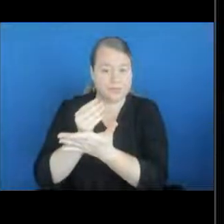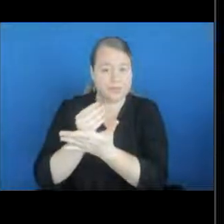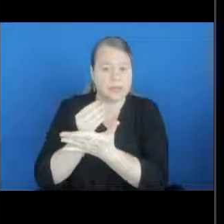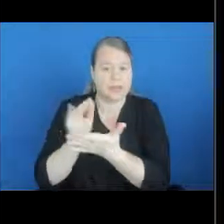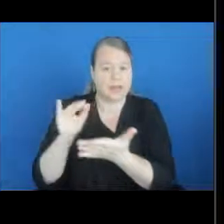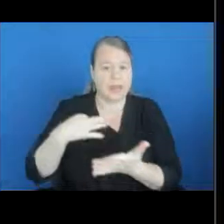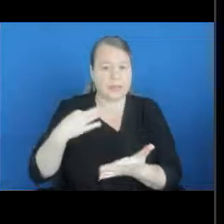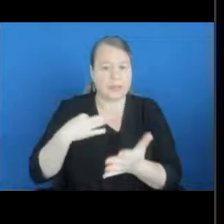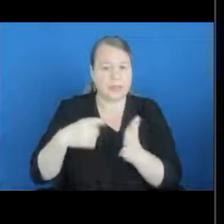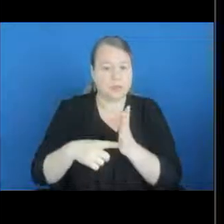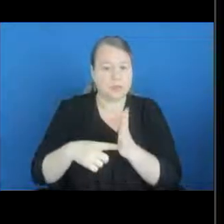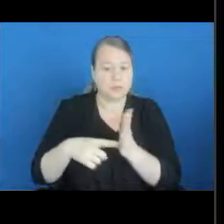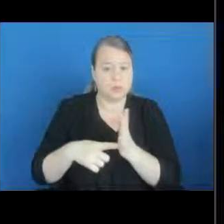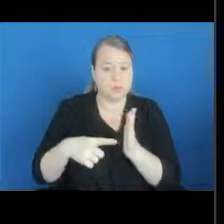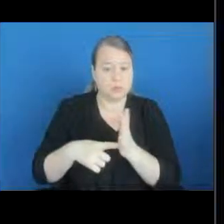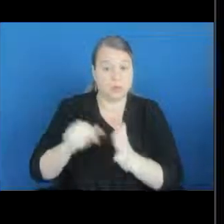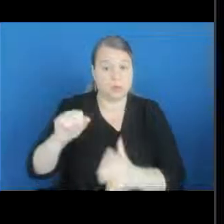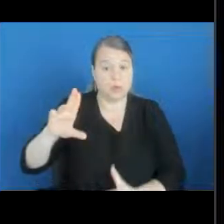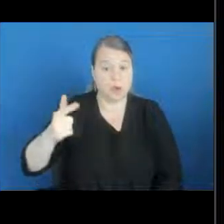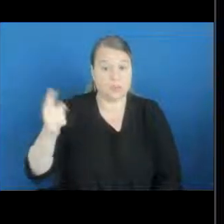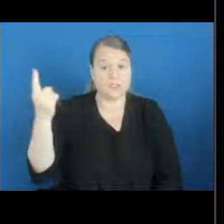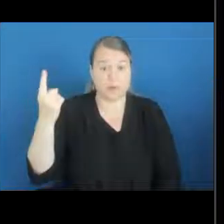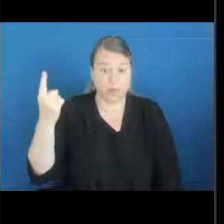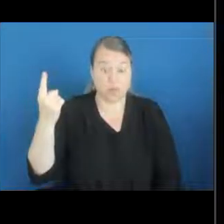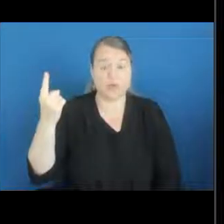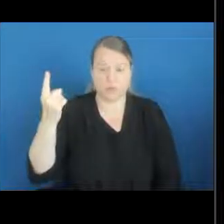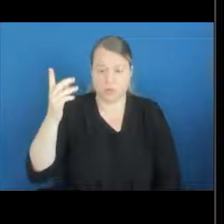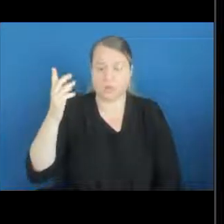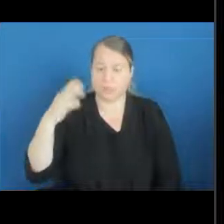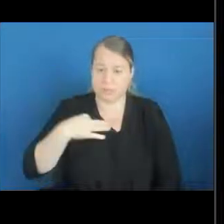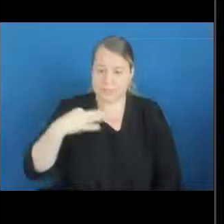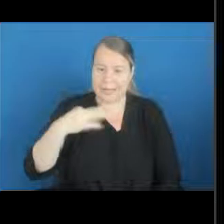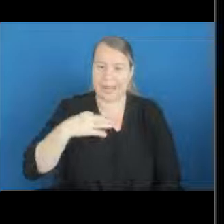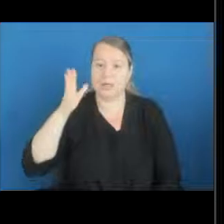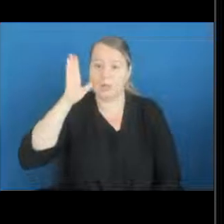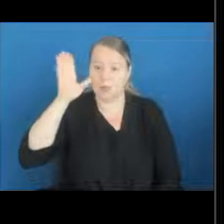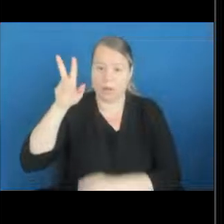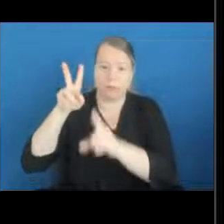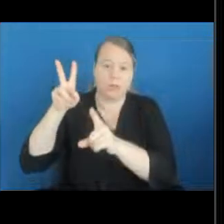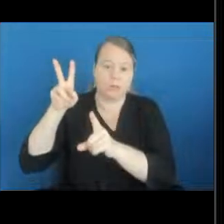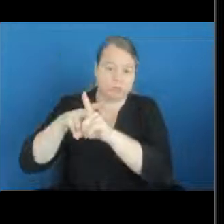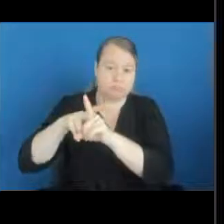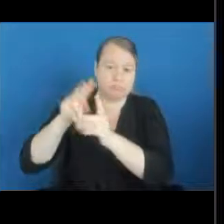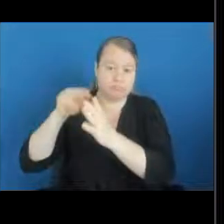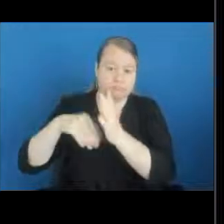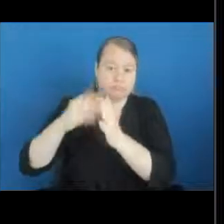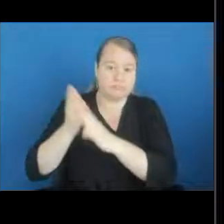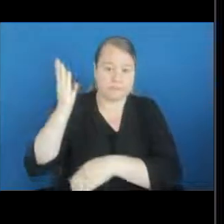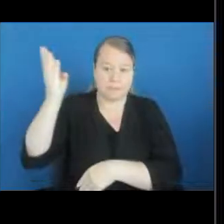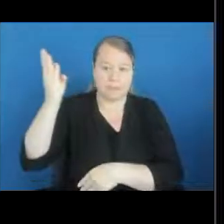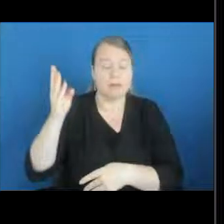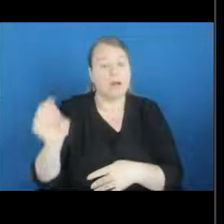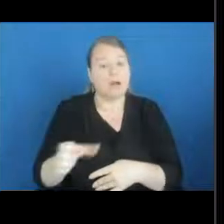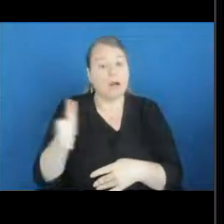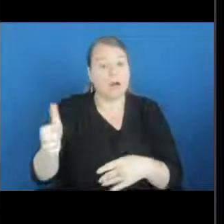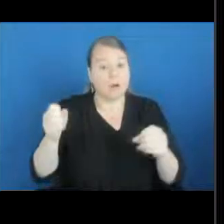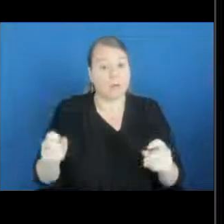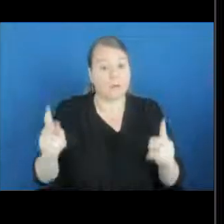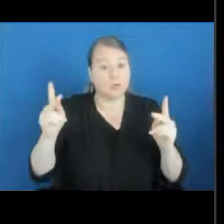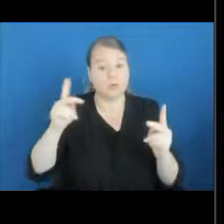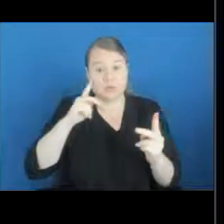applications are due on August 1st, and so this will be one of the ones that the county will be submitting. But there will be other opportunities for